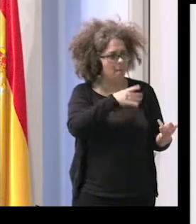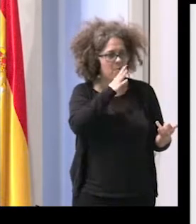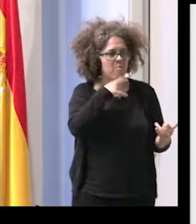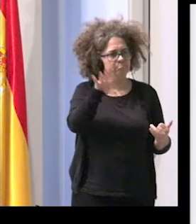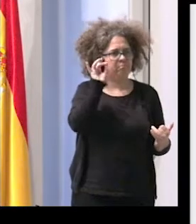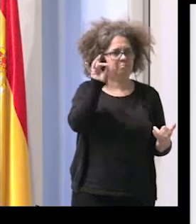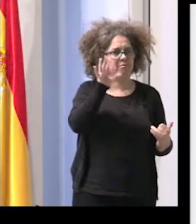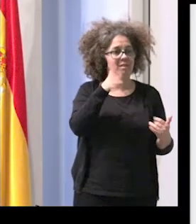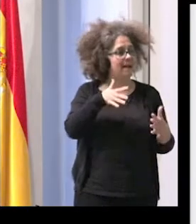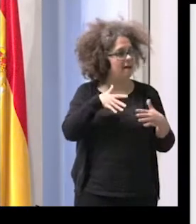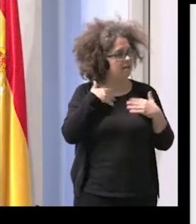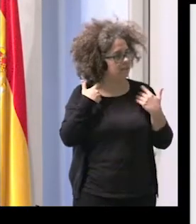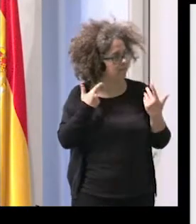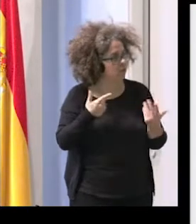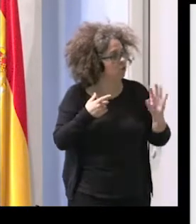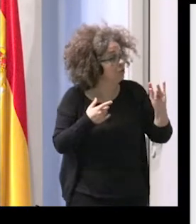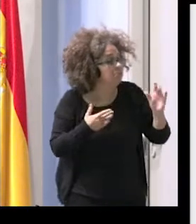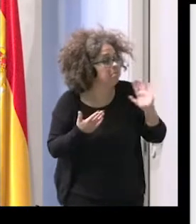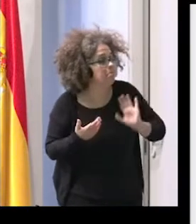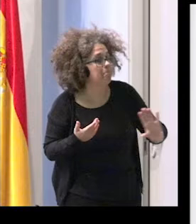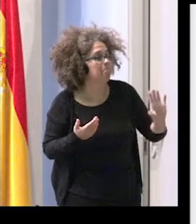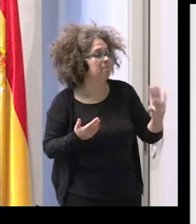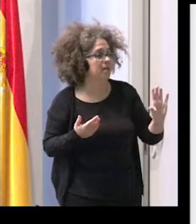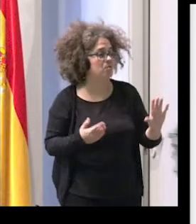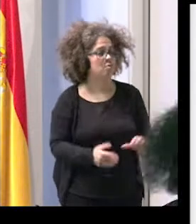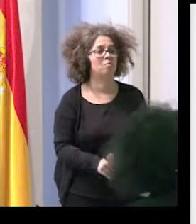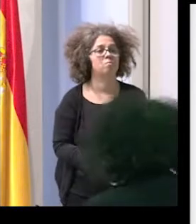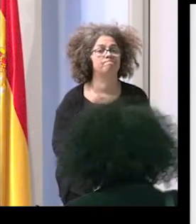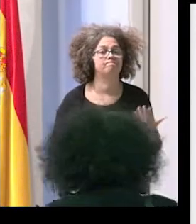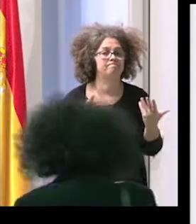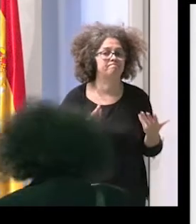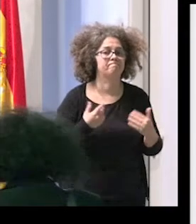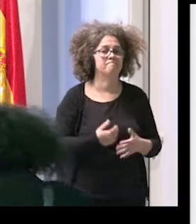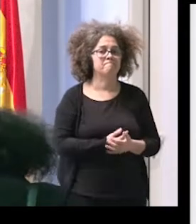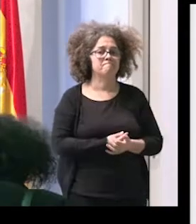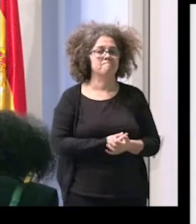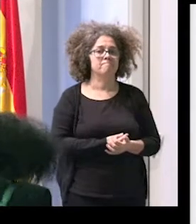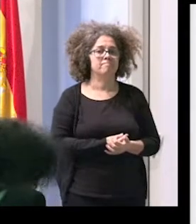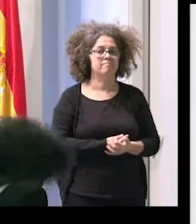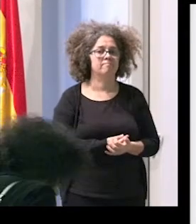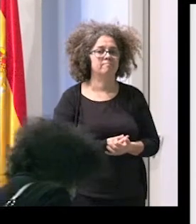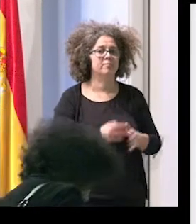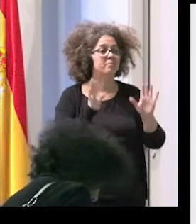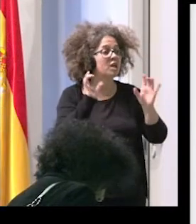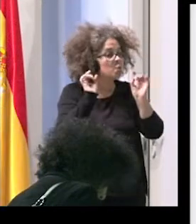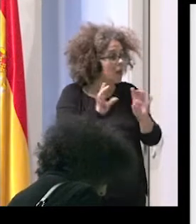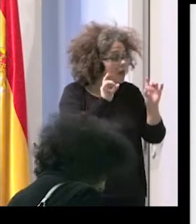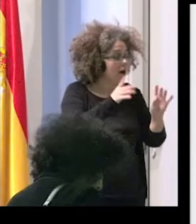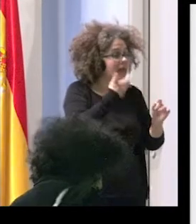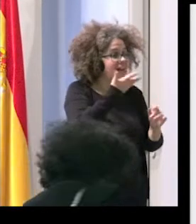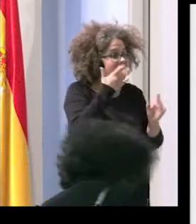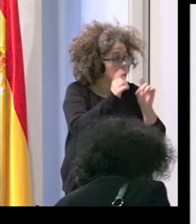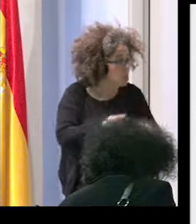still it's not as good as normal. Why? They have the information